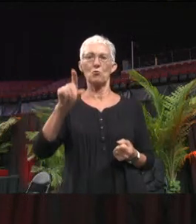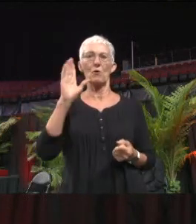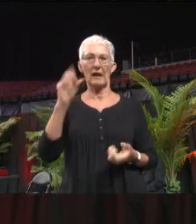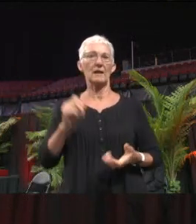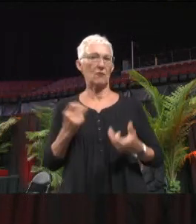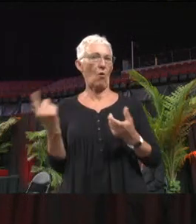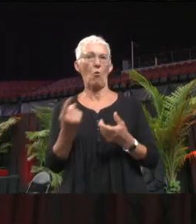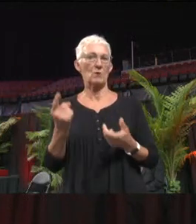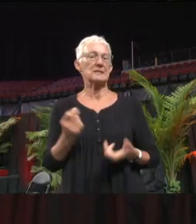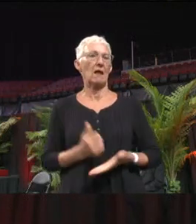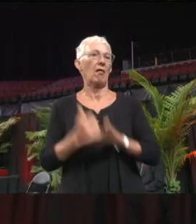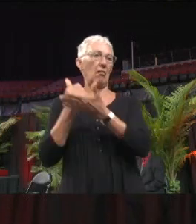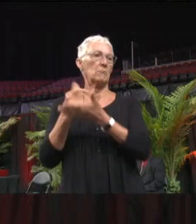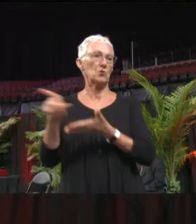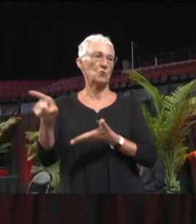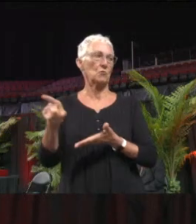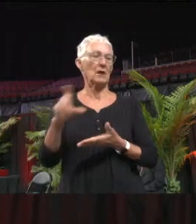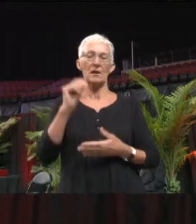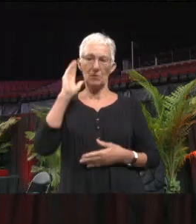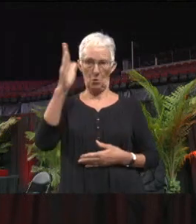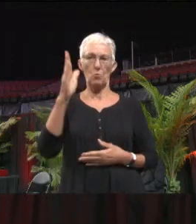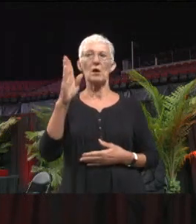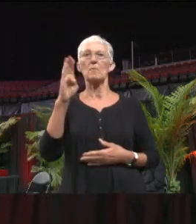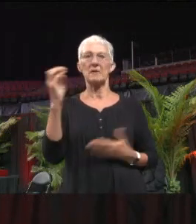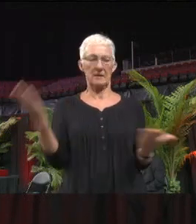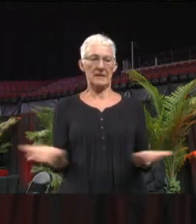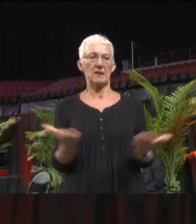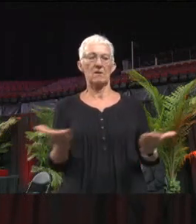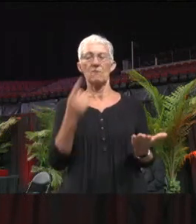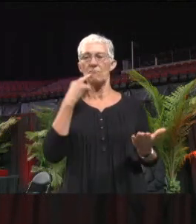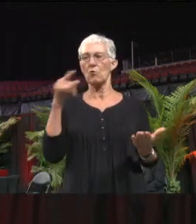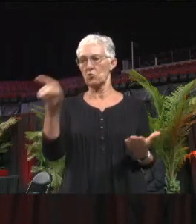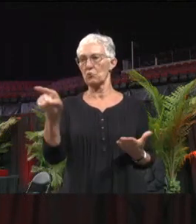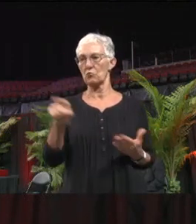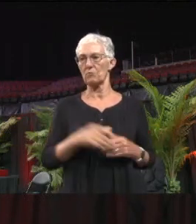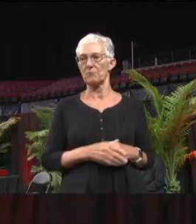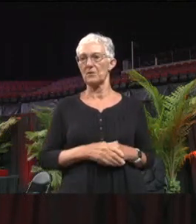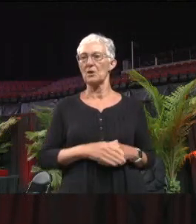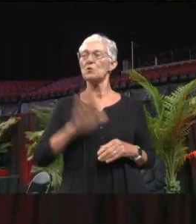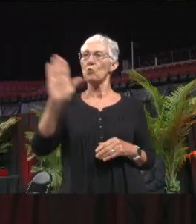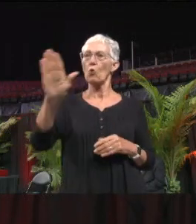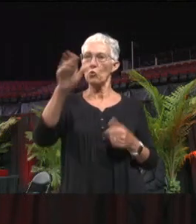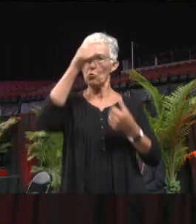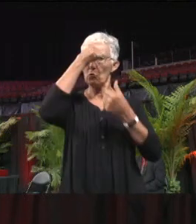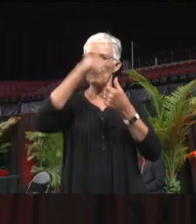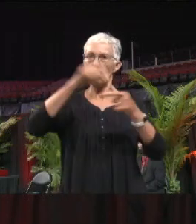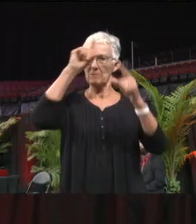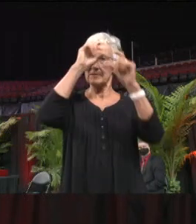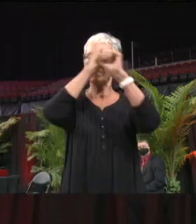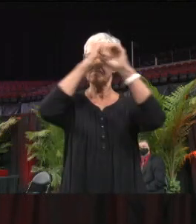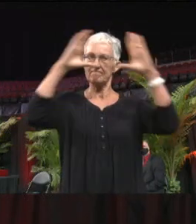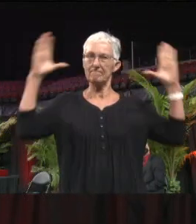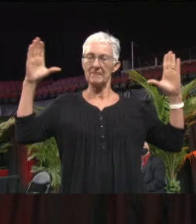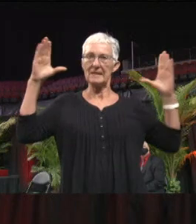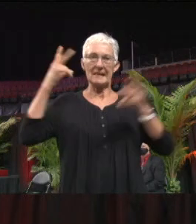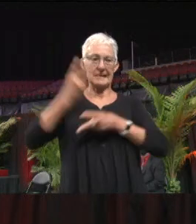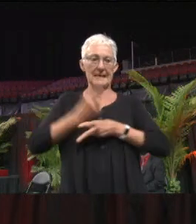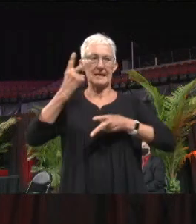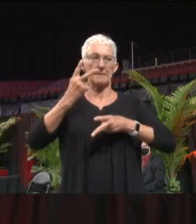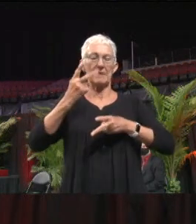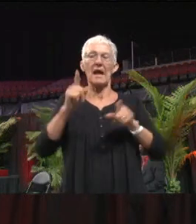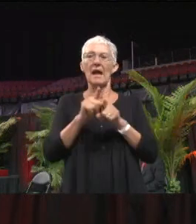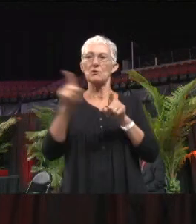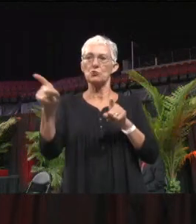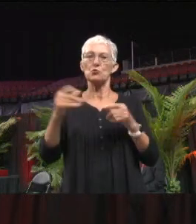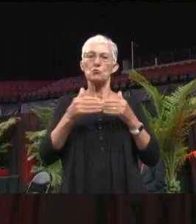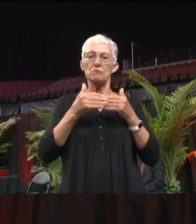again. Take those people and those memories with confidence into the future and march confidently into being excellent in whatever it is